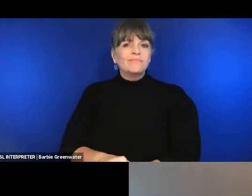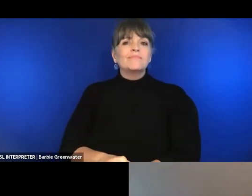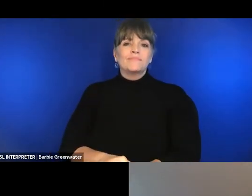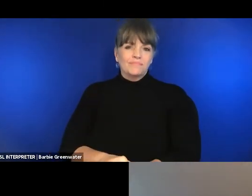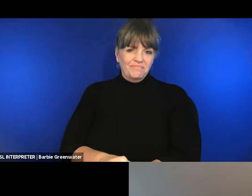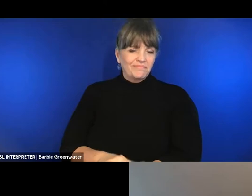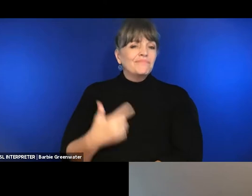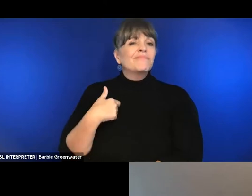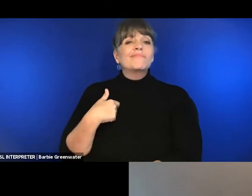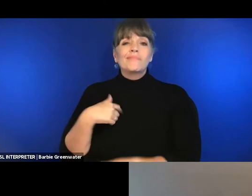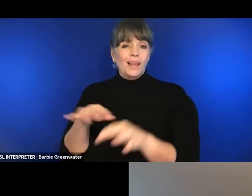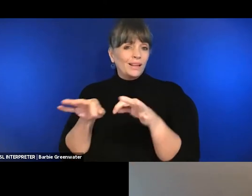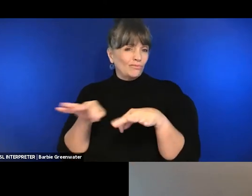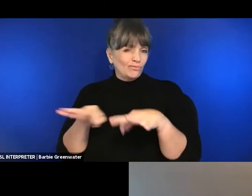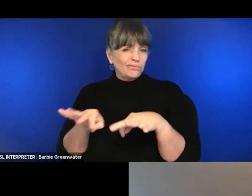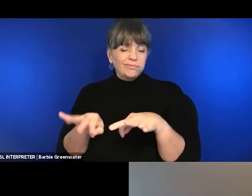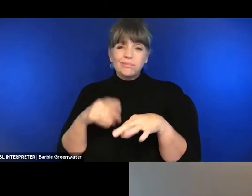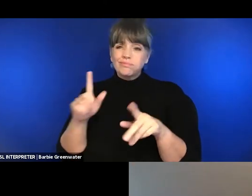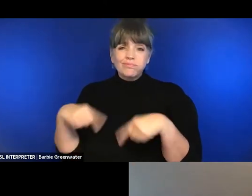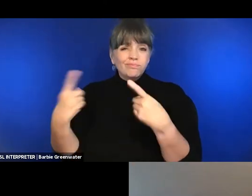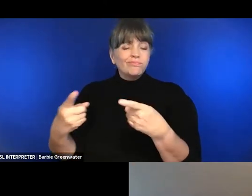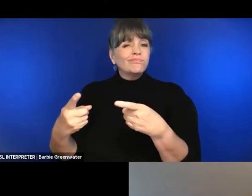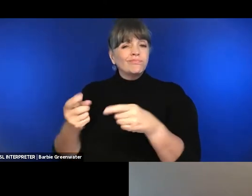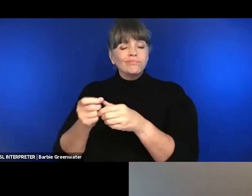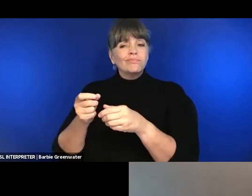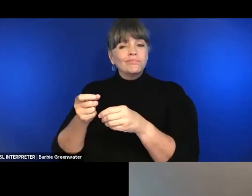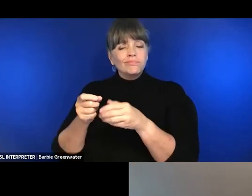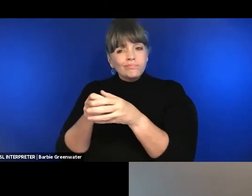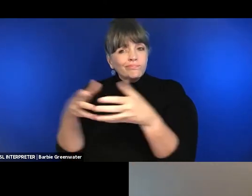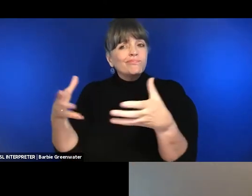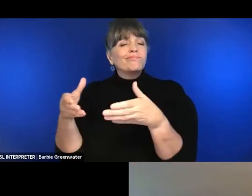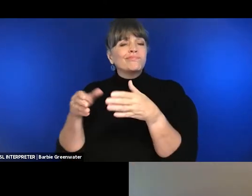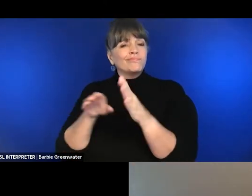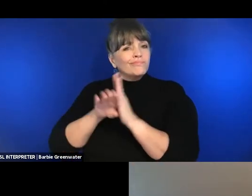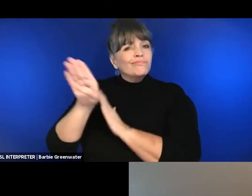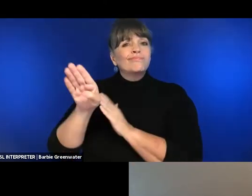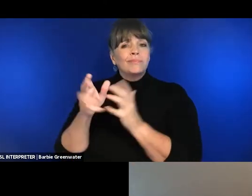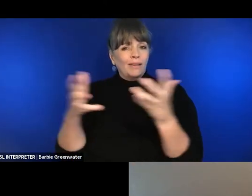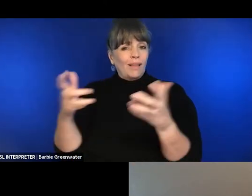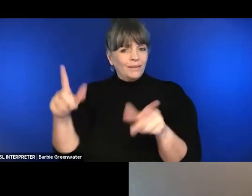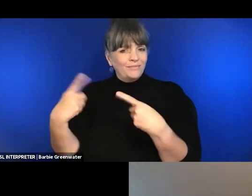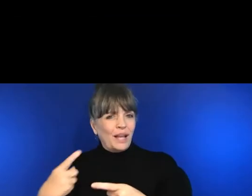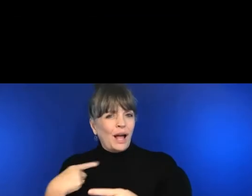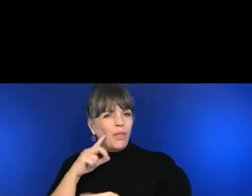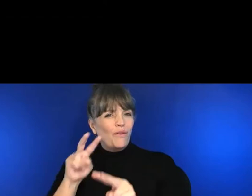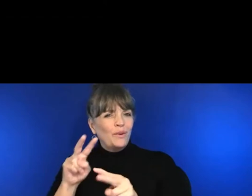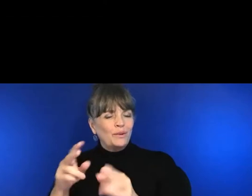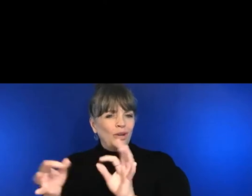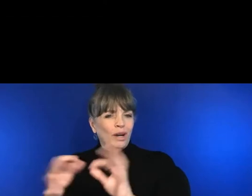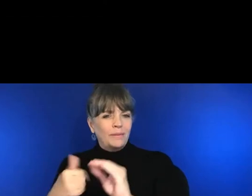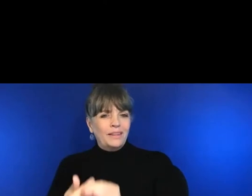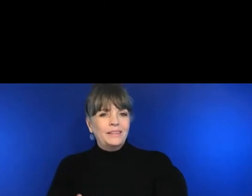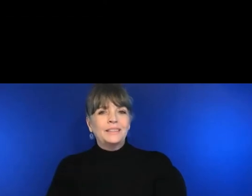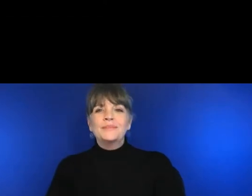audio description grow quite a bit, and look forward to talking about that on this panel. Thanks, Tom. And indeed,